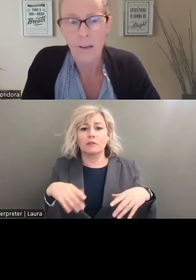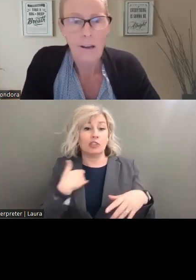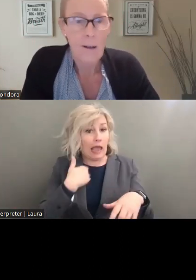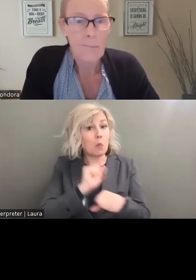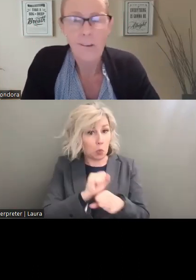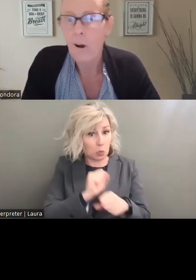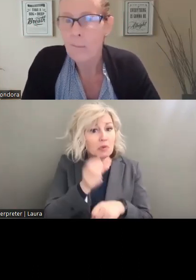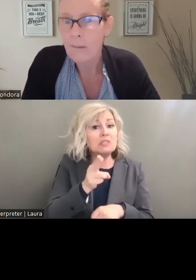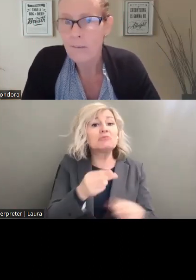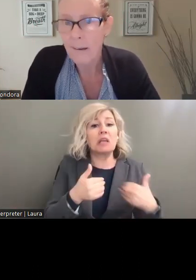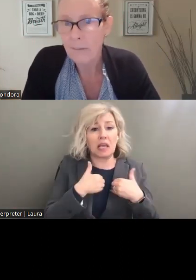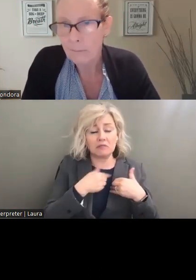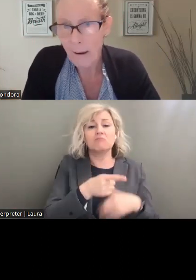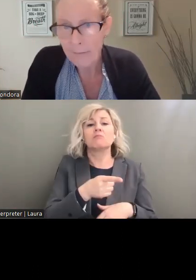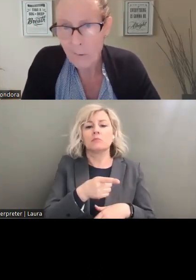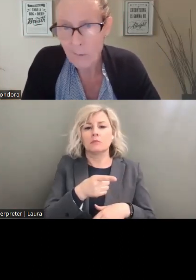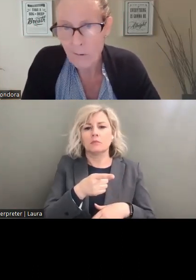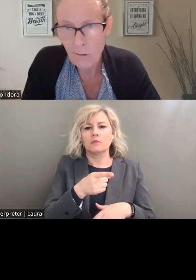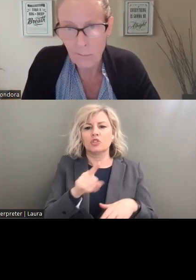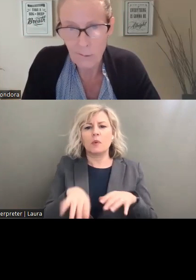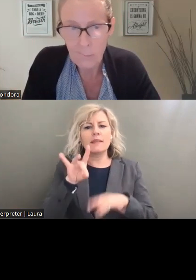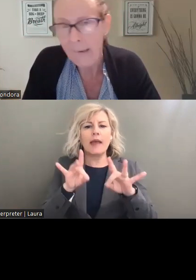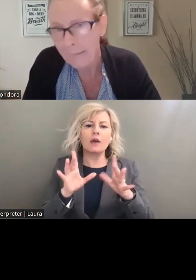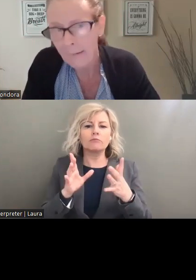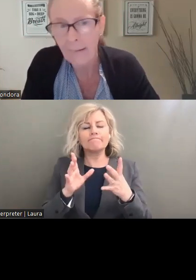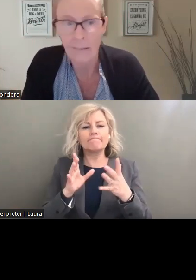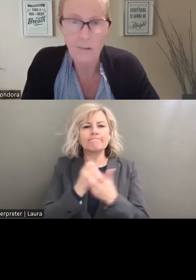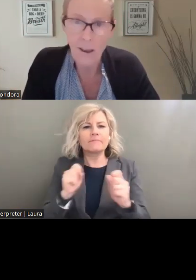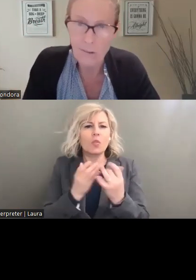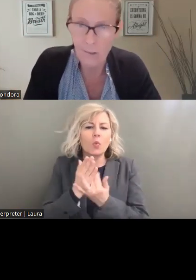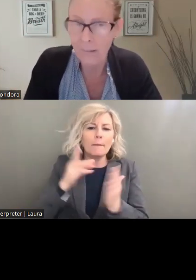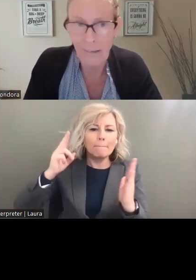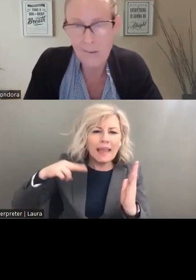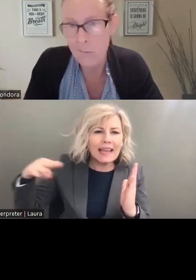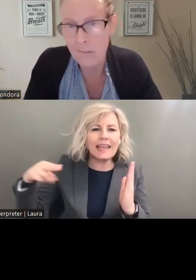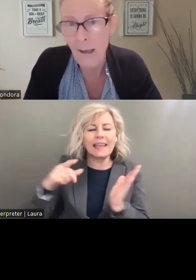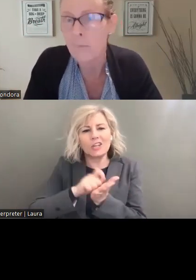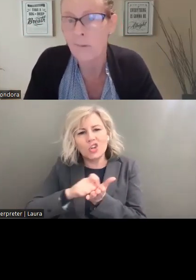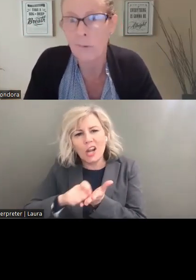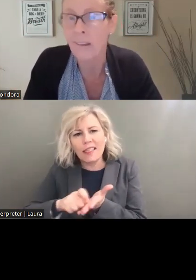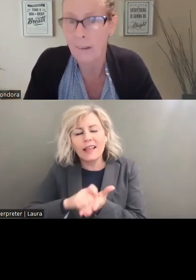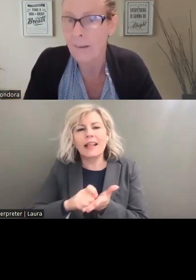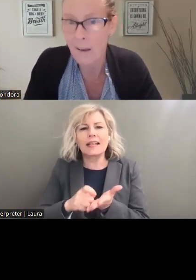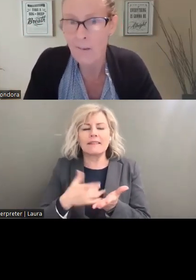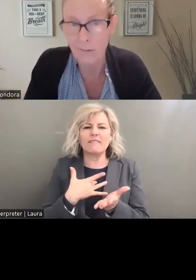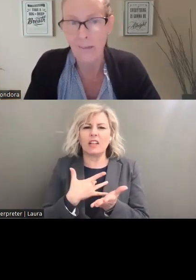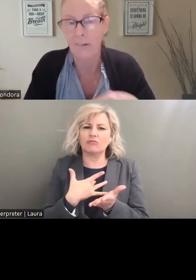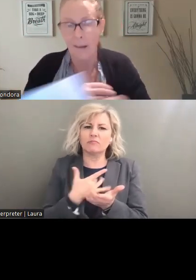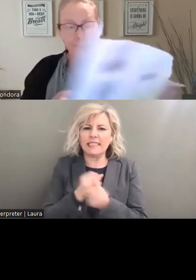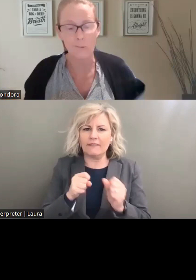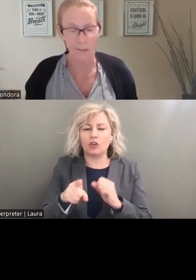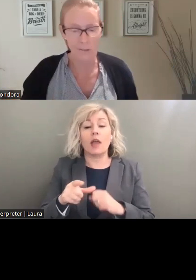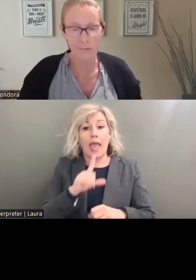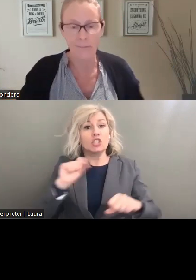history. She had always found refuge through painting and journaling, and she was absolutely a